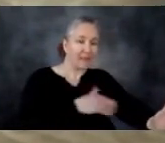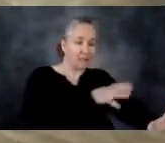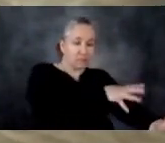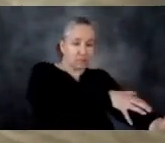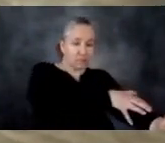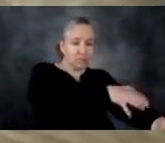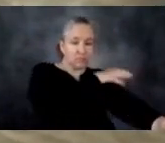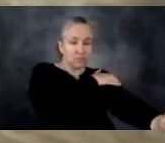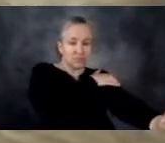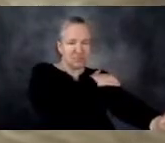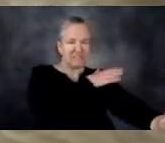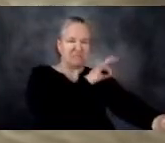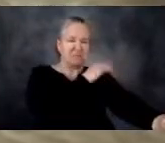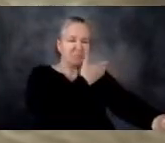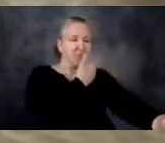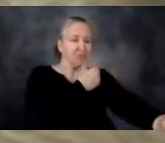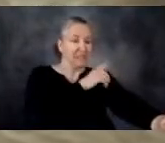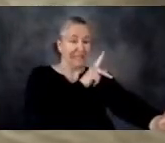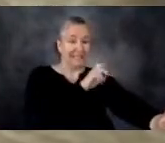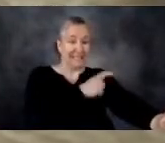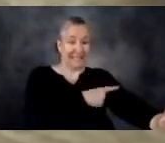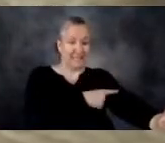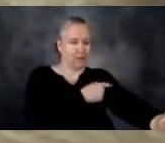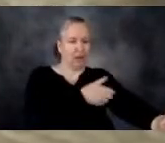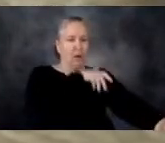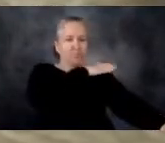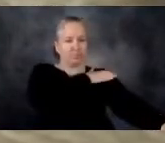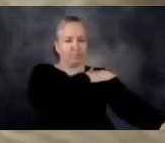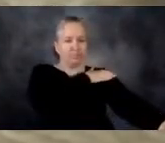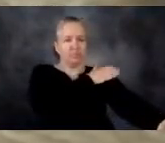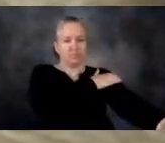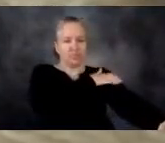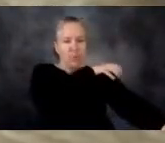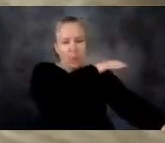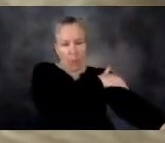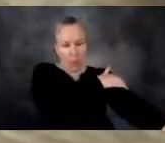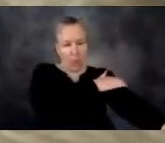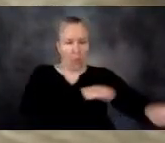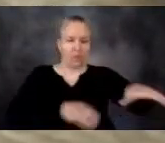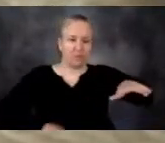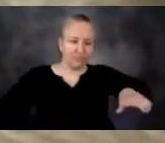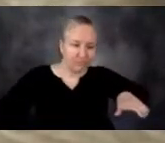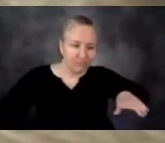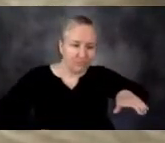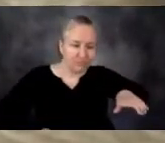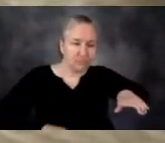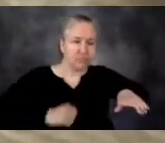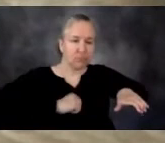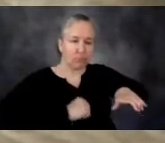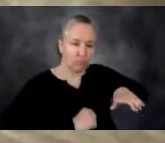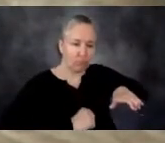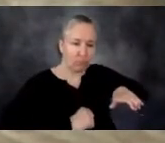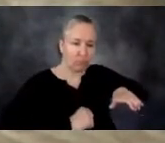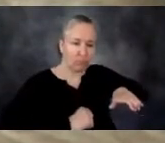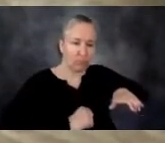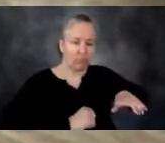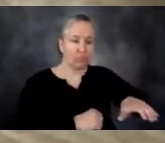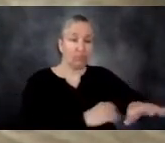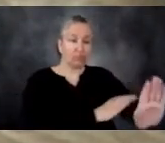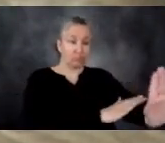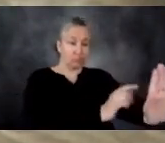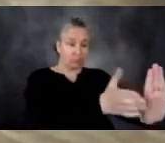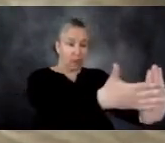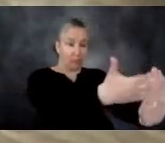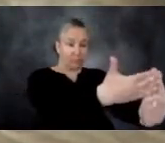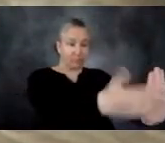prefer above. You can see me just a little bit better. Good. Elbows on that knee. Pull that toe up.